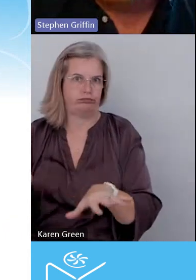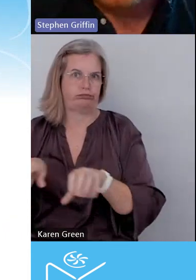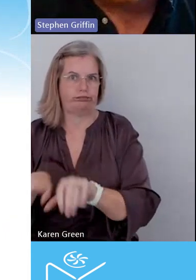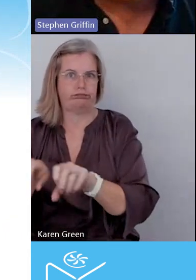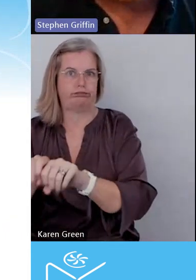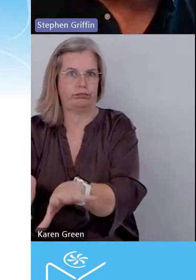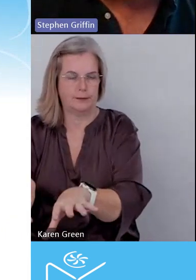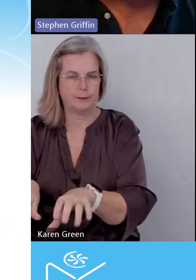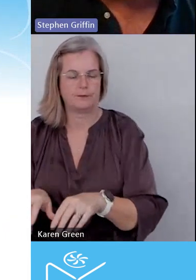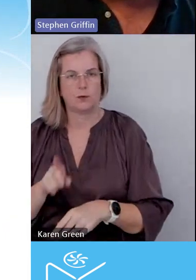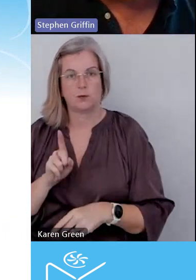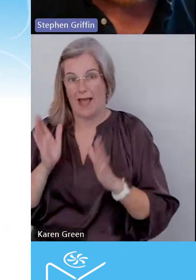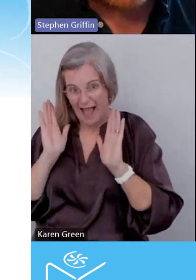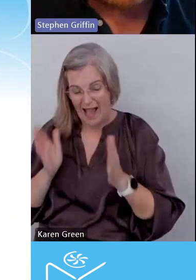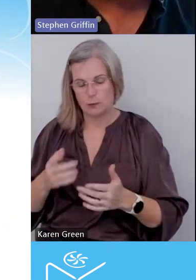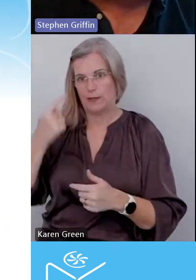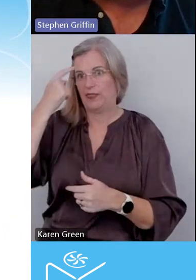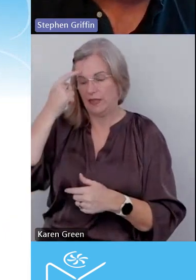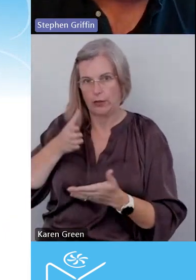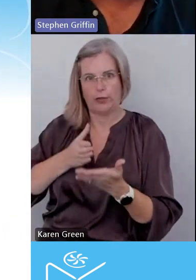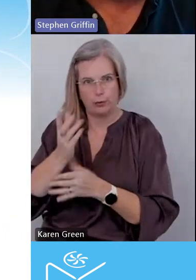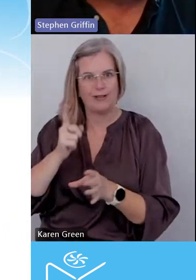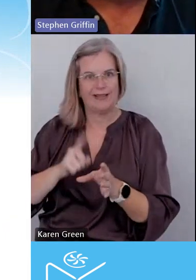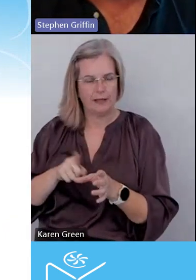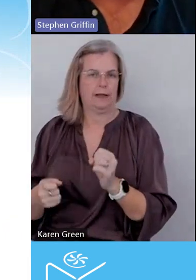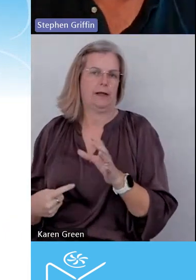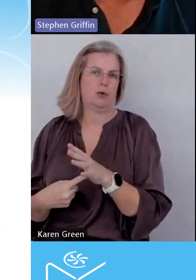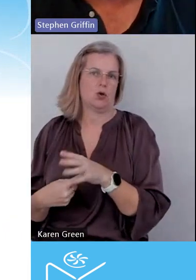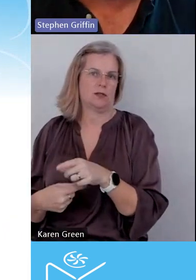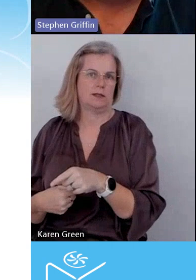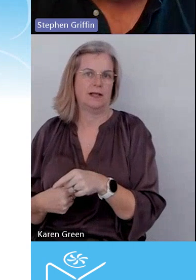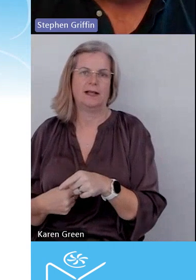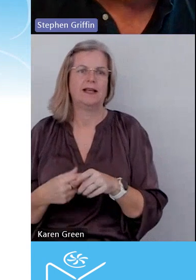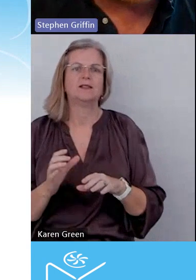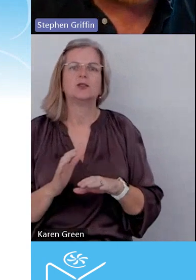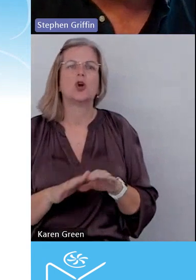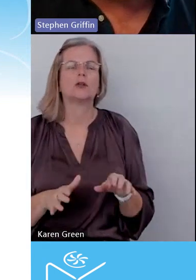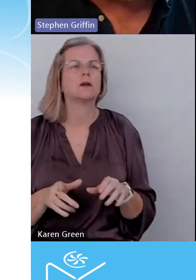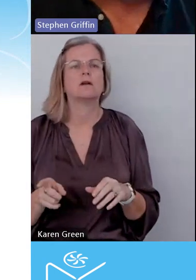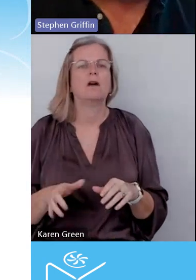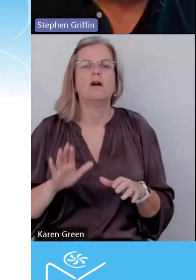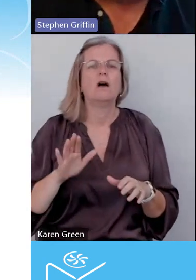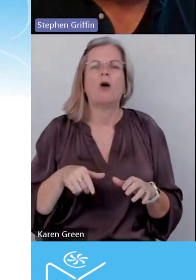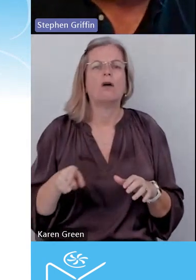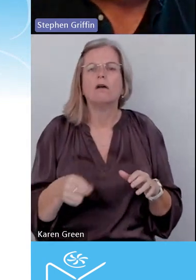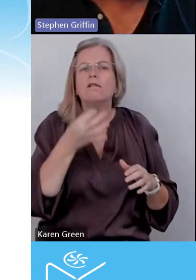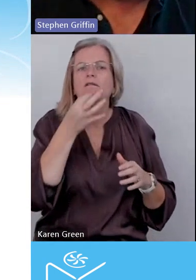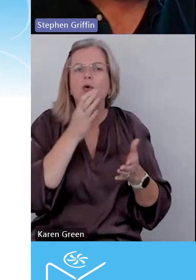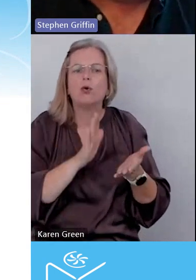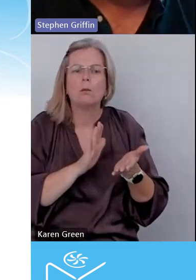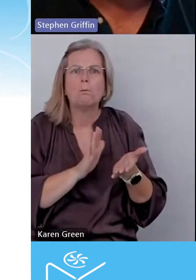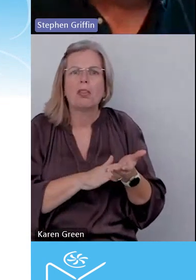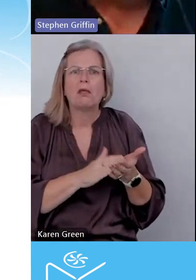think, really critical to allow people to understand, because this is not something that can just happen over the course of a few months every year.